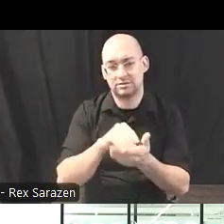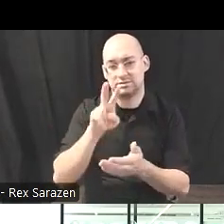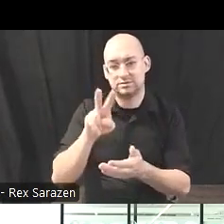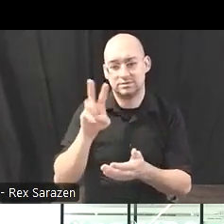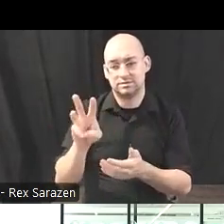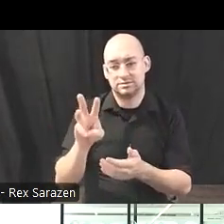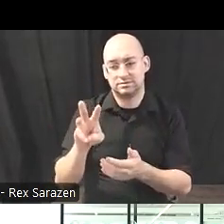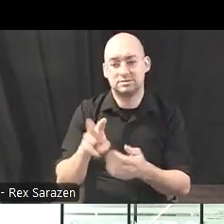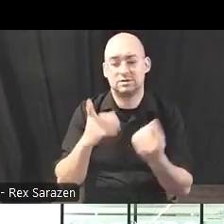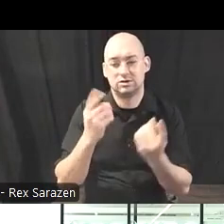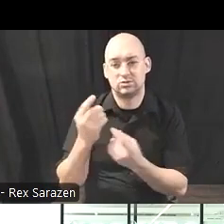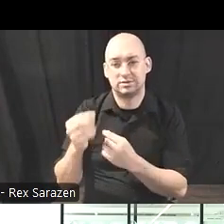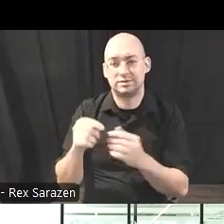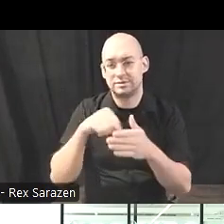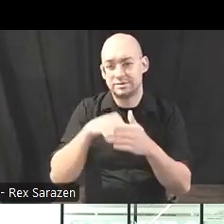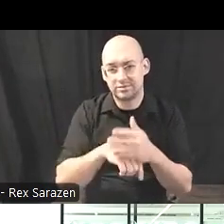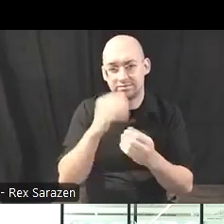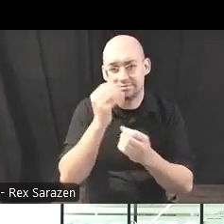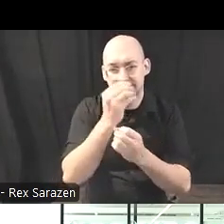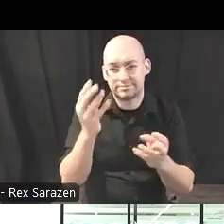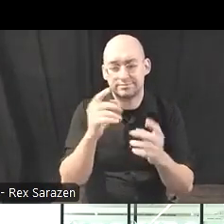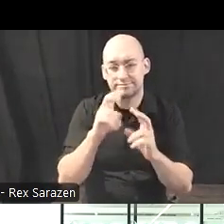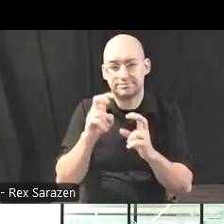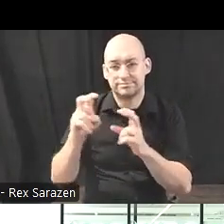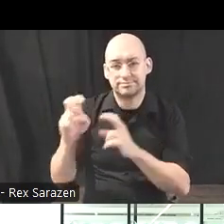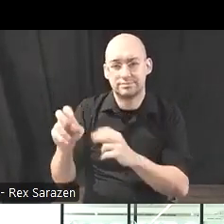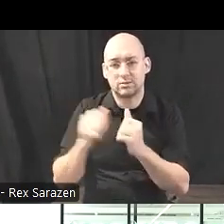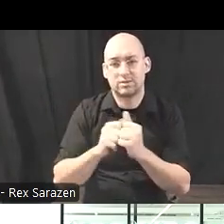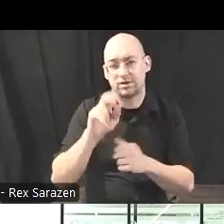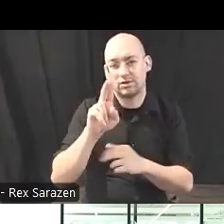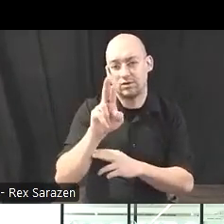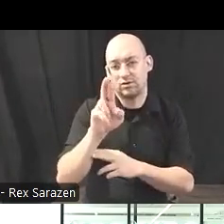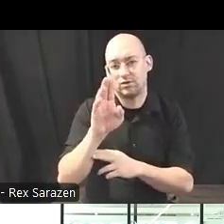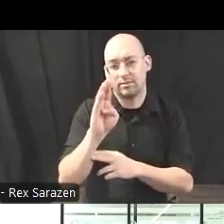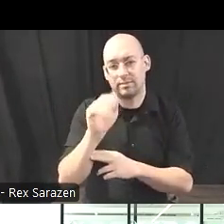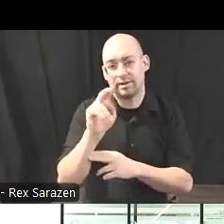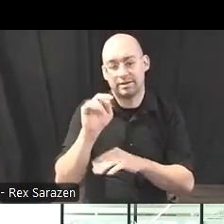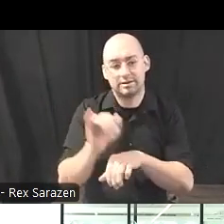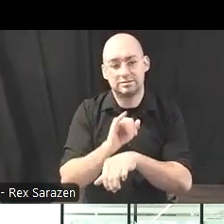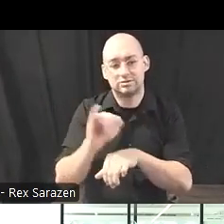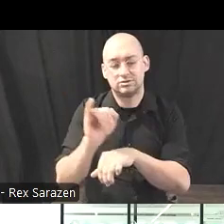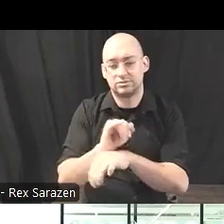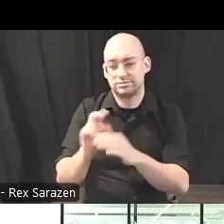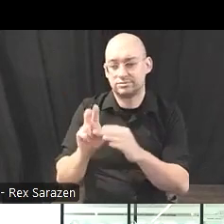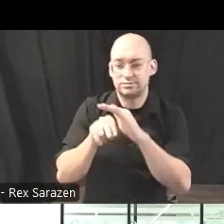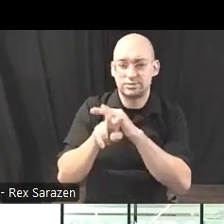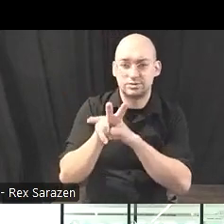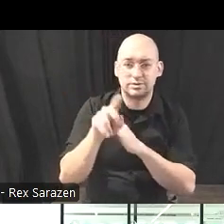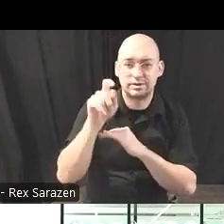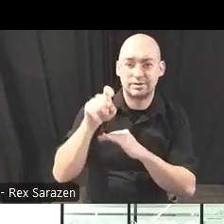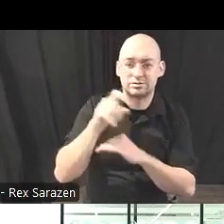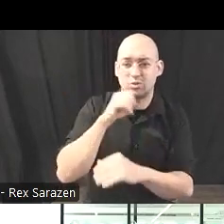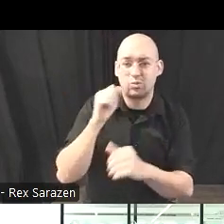some detailed data analytics with Urban Institute and projecting out the needs of older adults and people